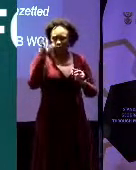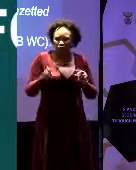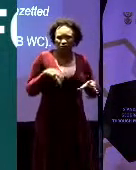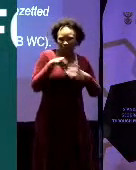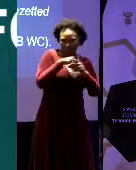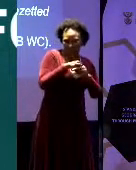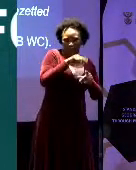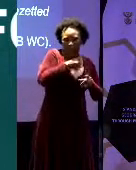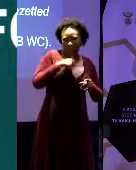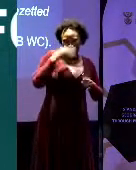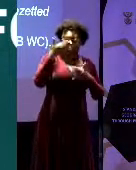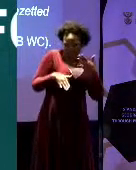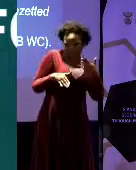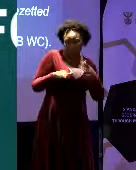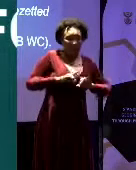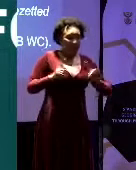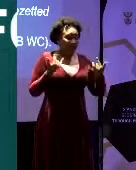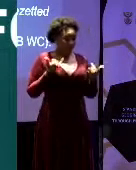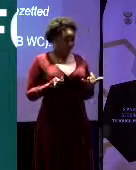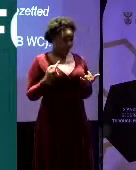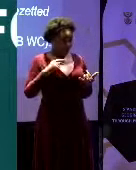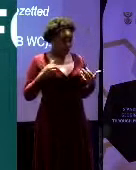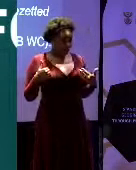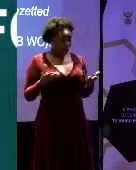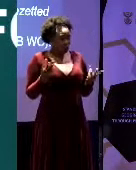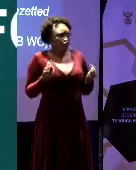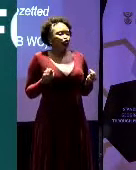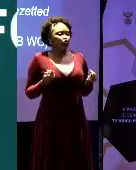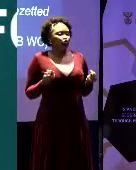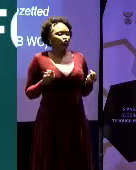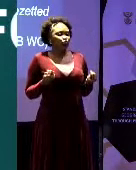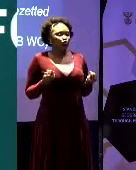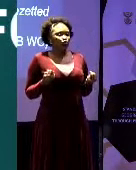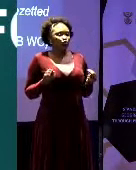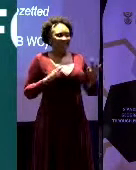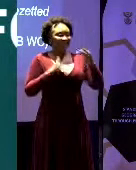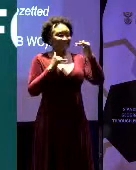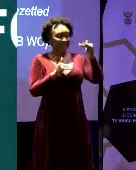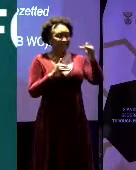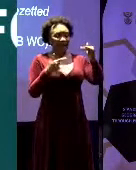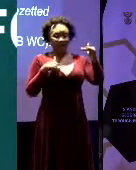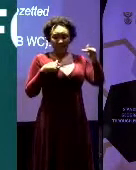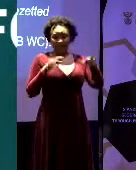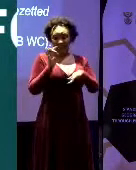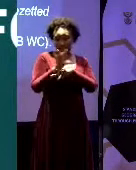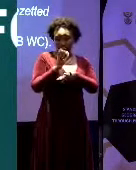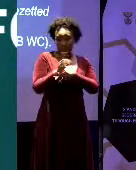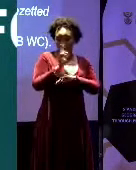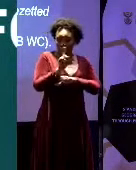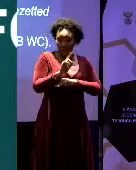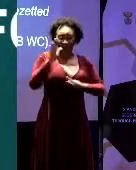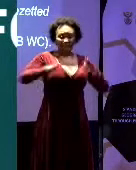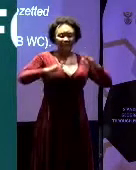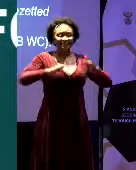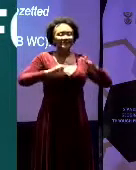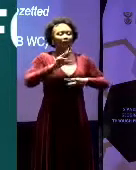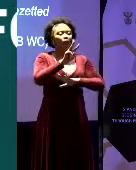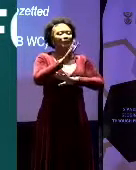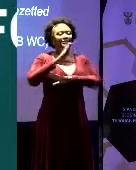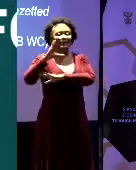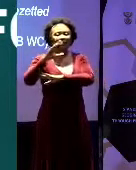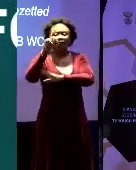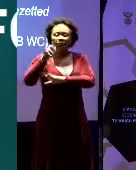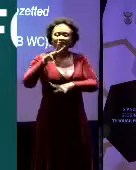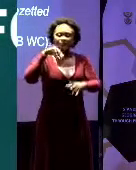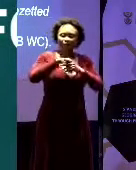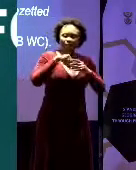However, now that we are starting a new term, I really strongly recommend that PanSALB Western Cape be part of